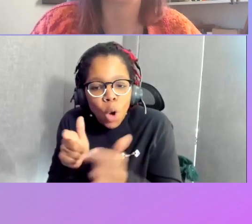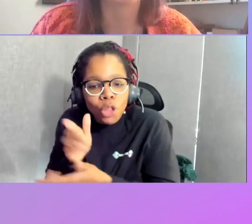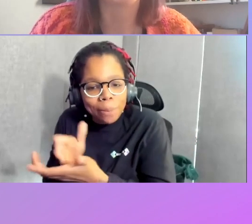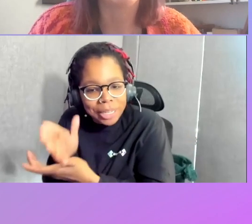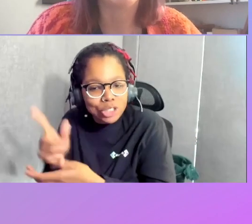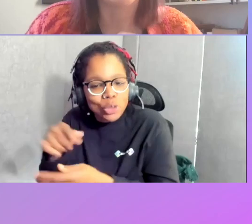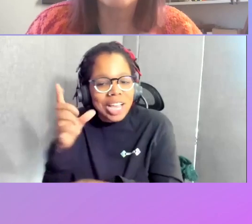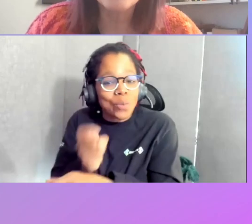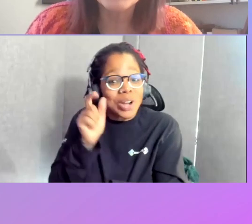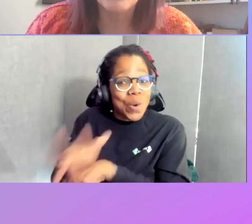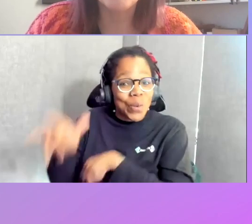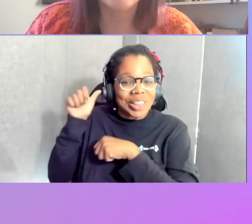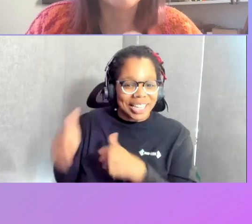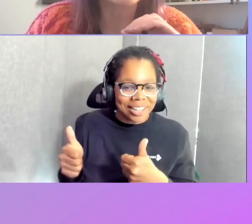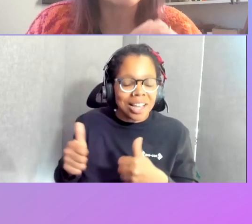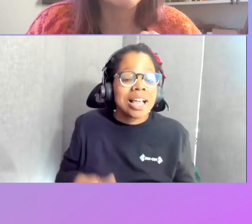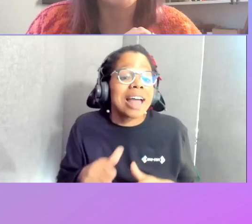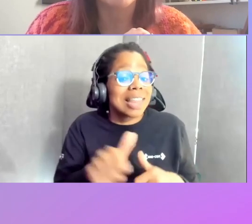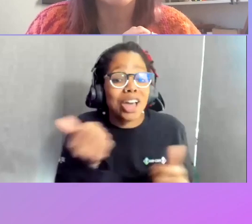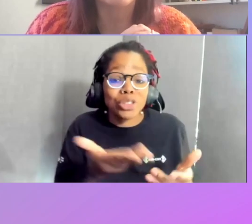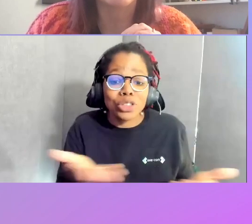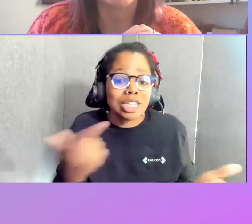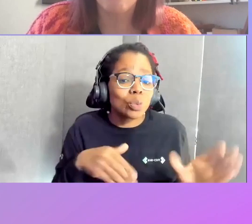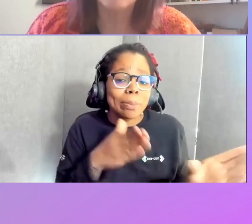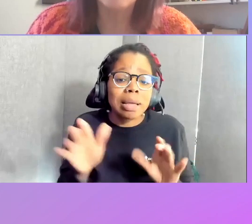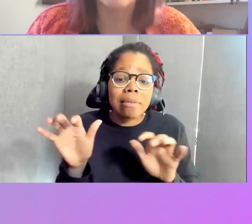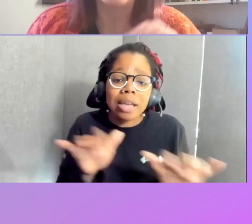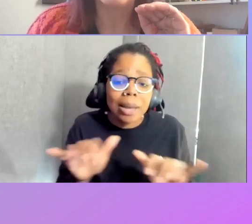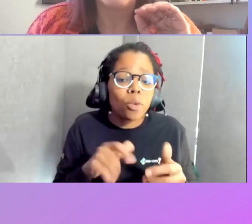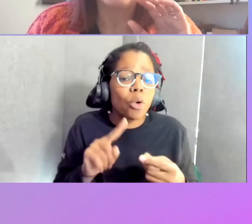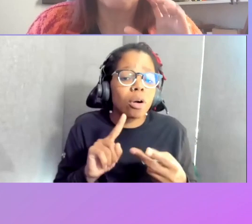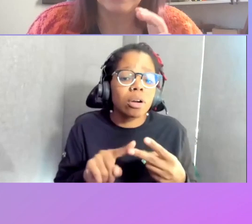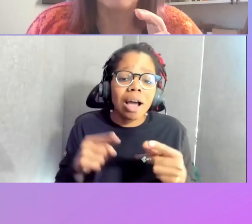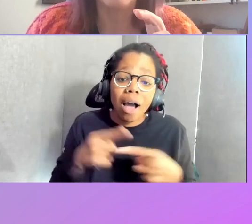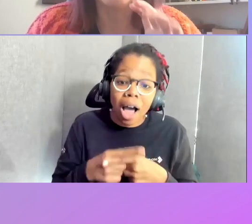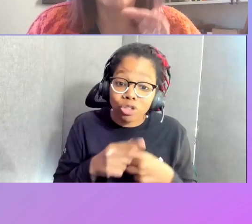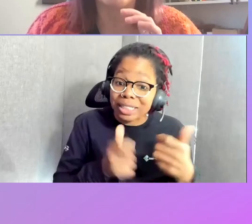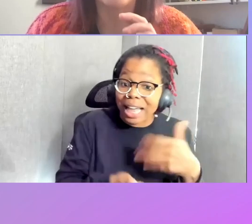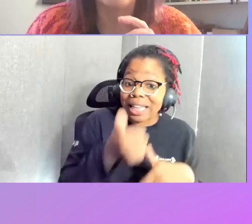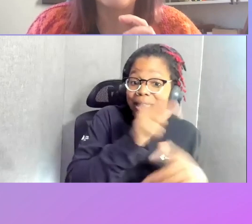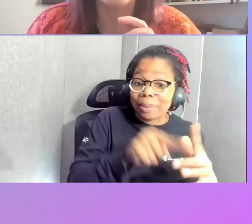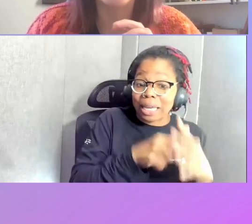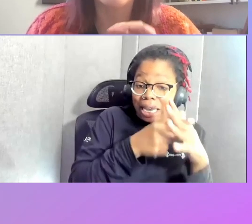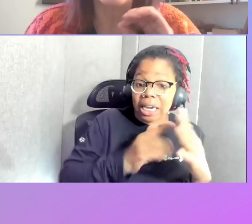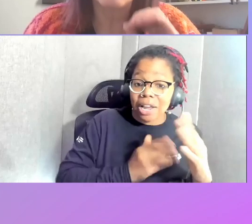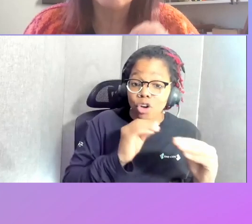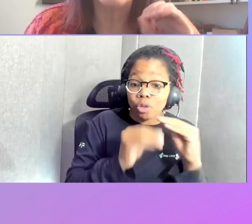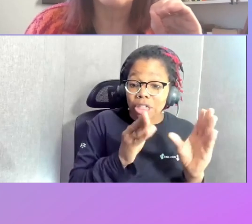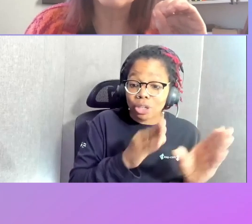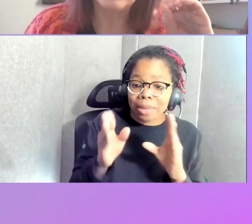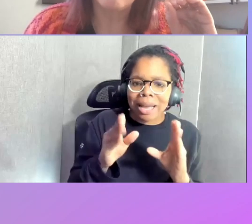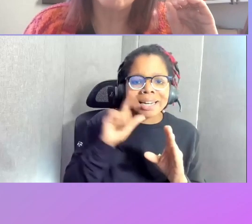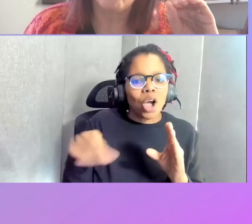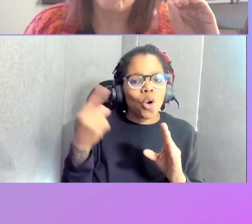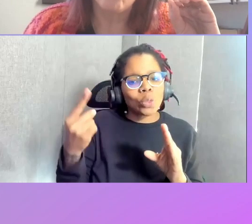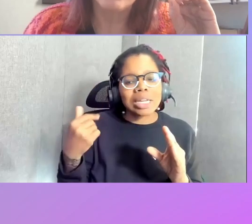wins early. The other reason why we put things like keyboard and contrast at the beginning of our remediation is not only